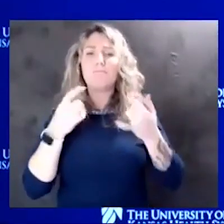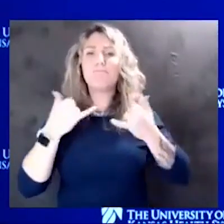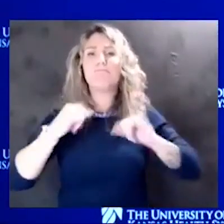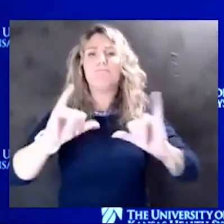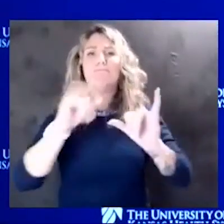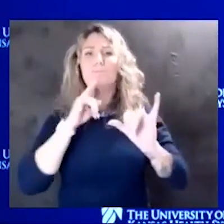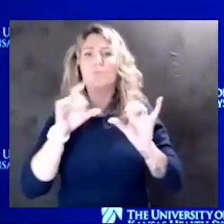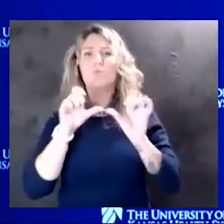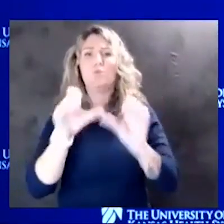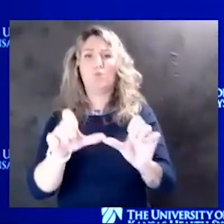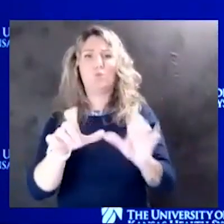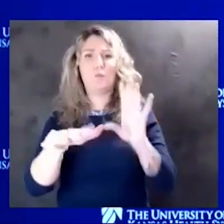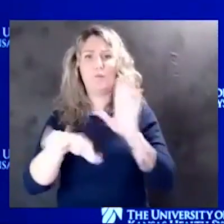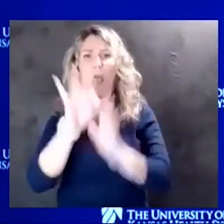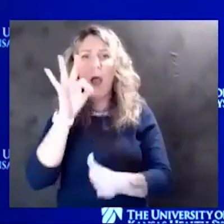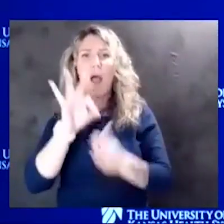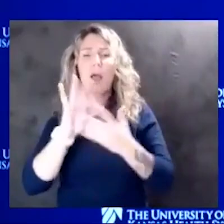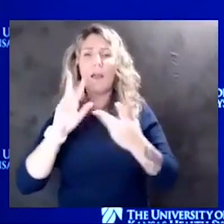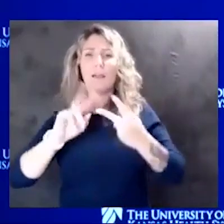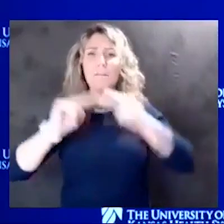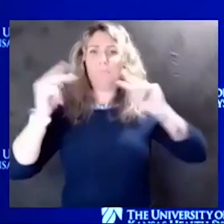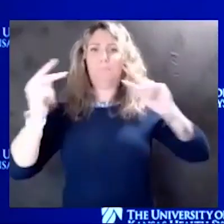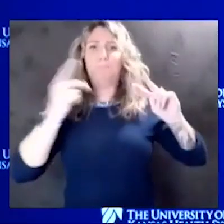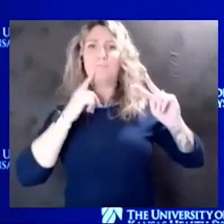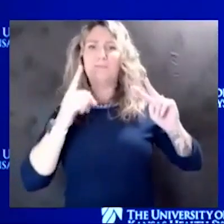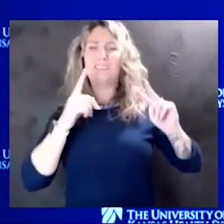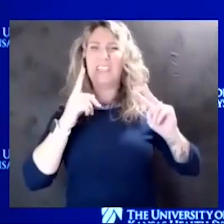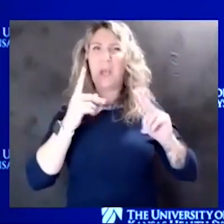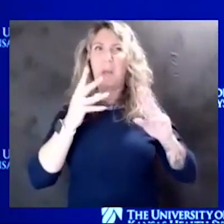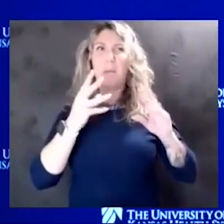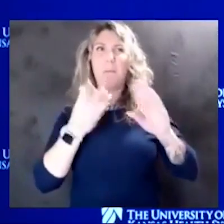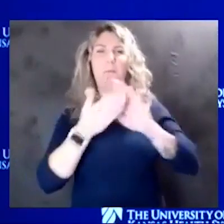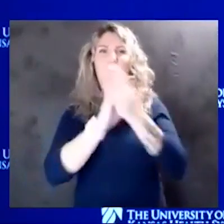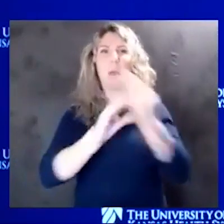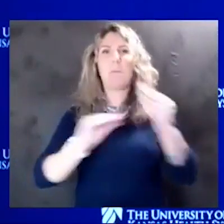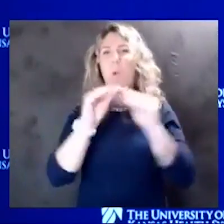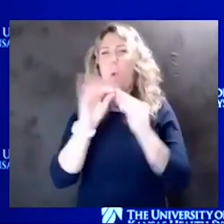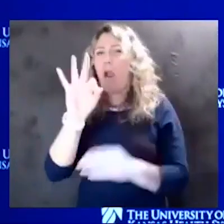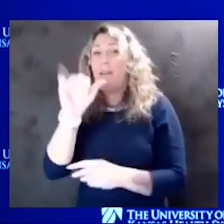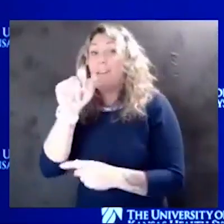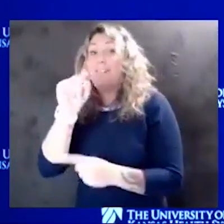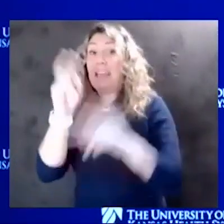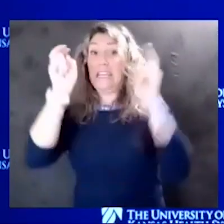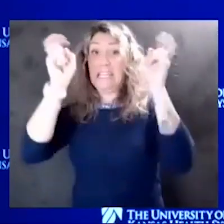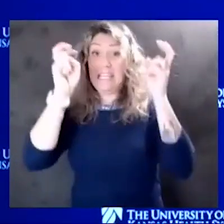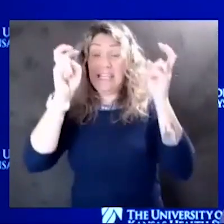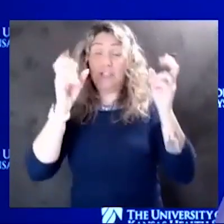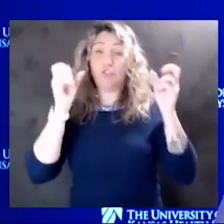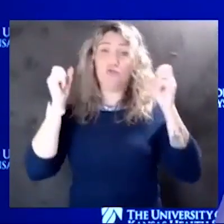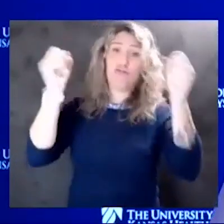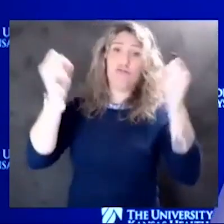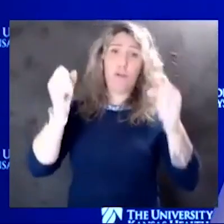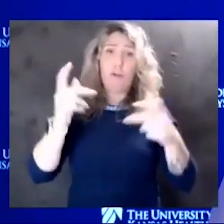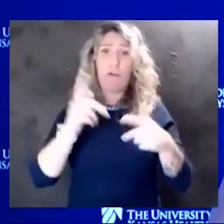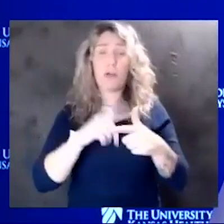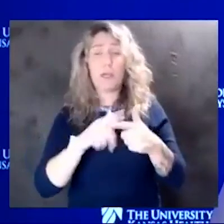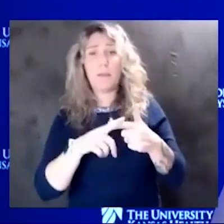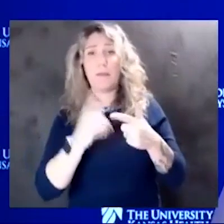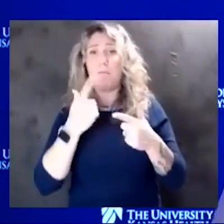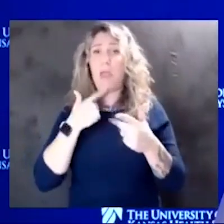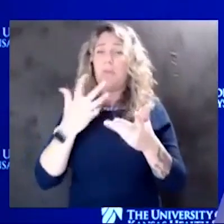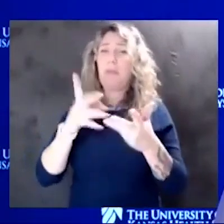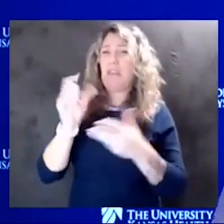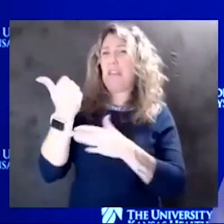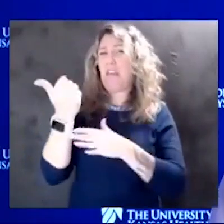maybe are able to outcompete or become more fit, and so therefore may push out other types of isolates